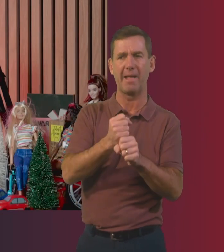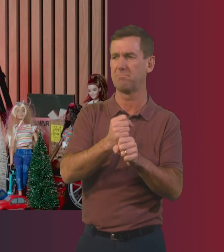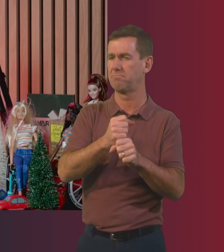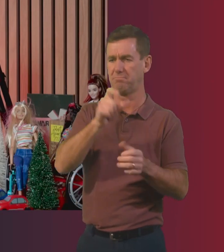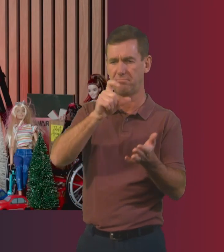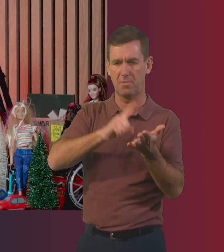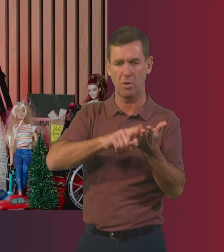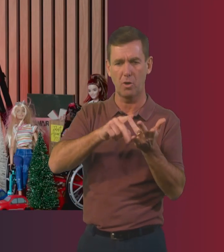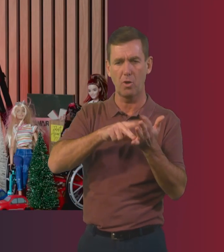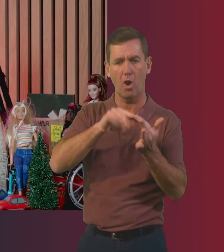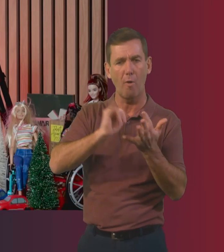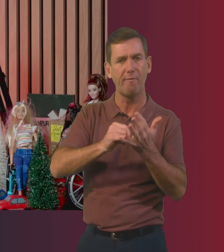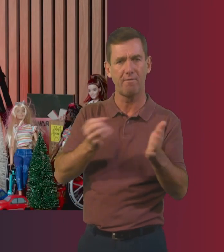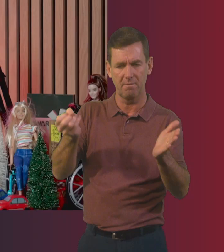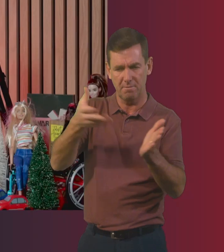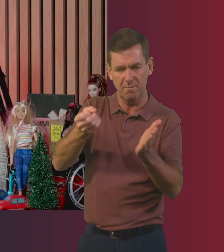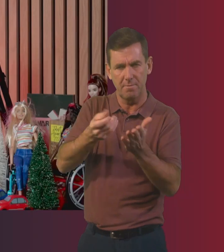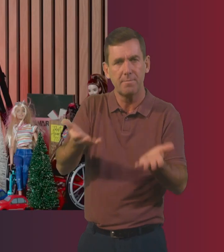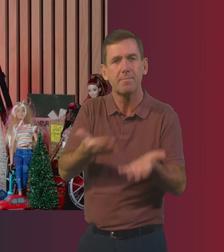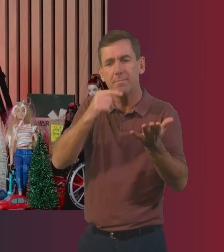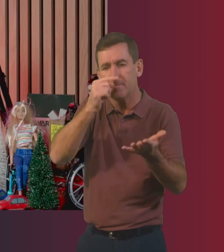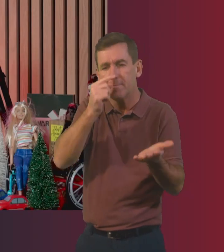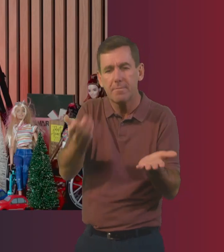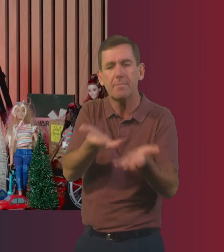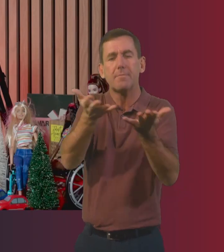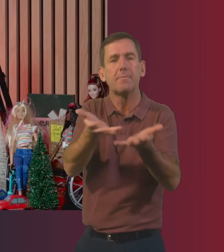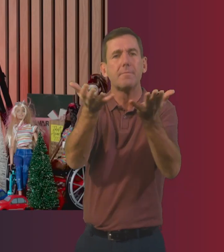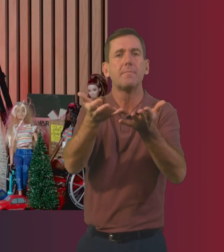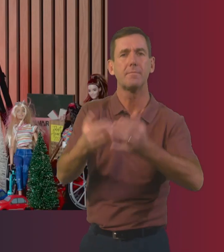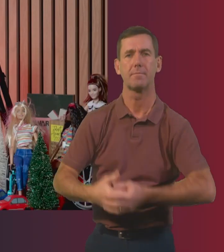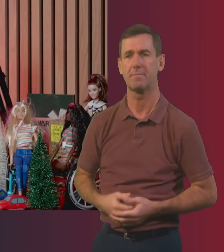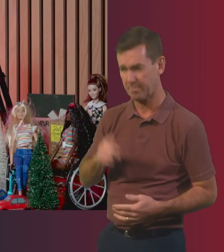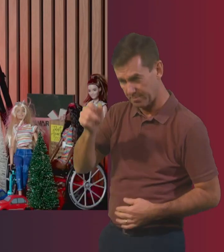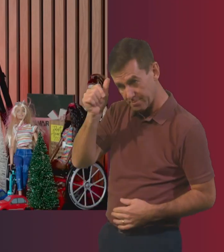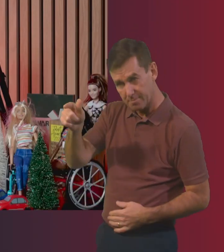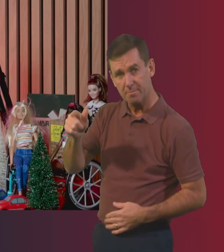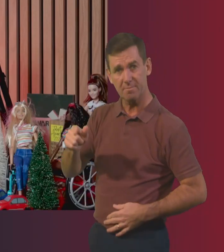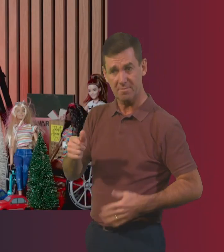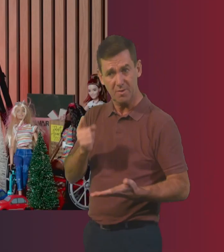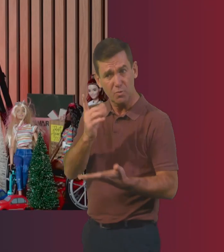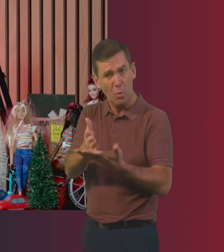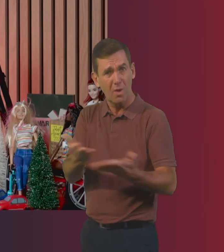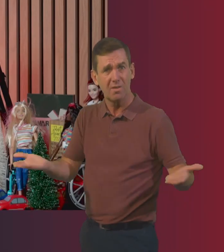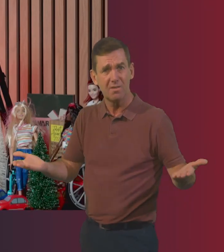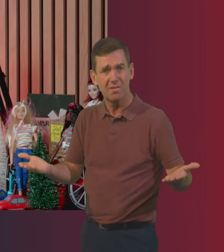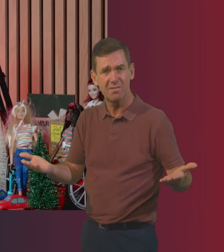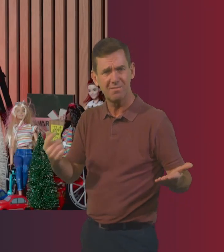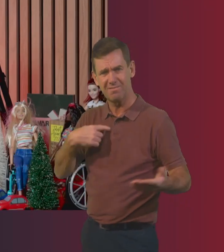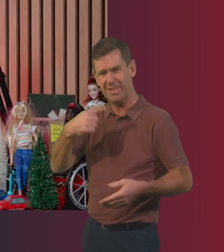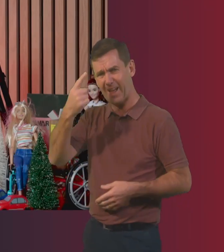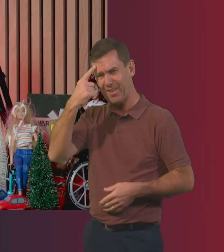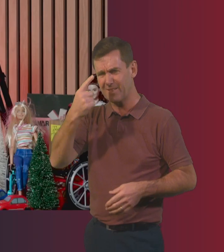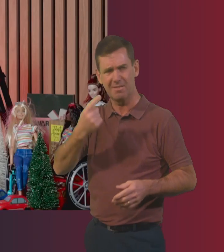that to like, as my mum would say, tart it up a little bit. You know? Yeah. No, it's true, isn't it? I think we should not have